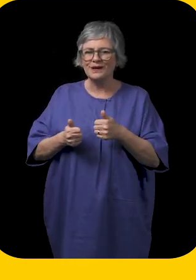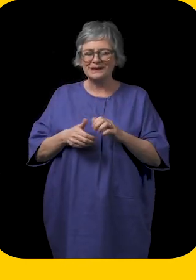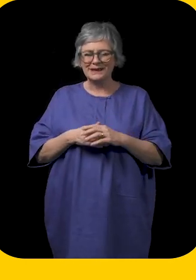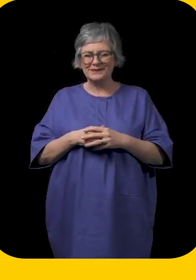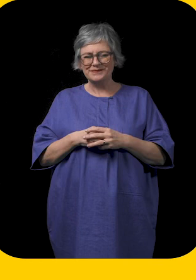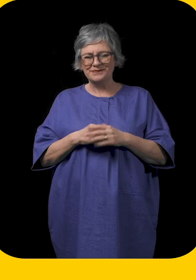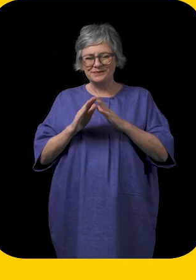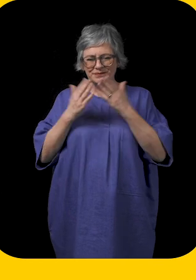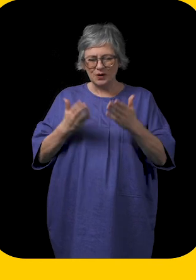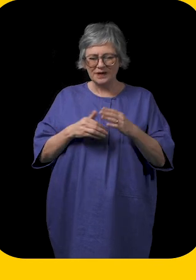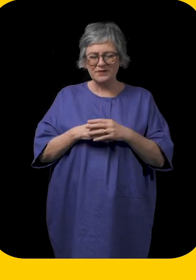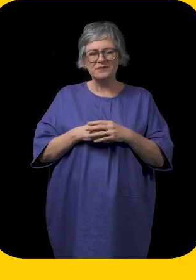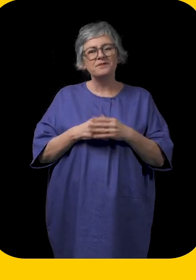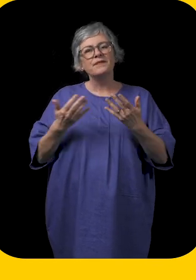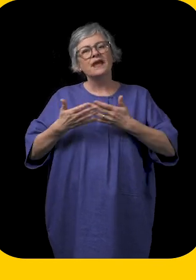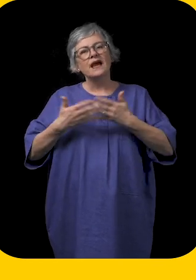Not in the book. Yes.